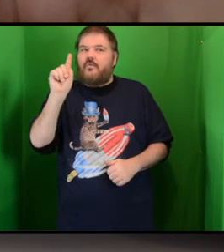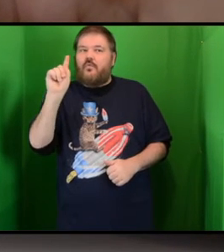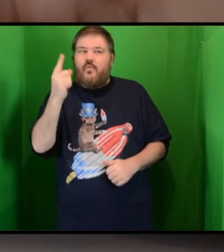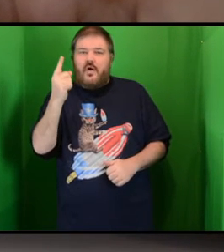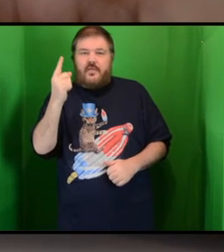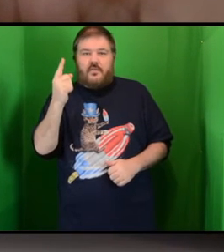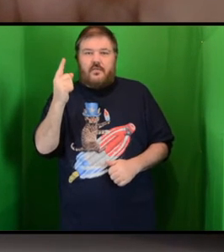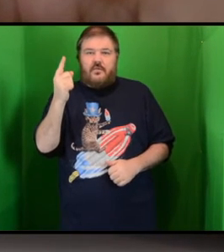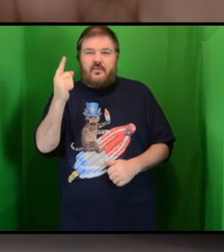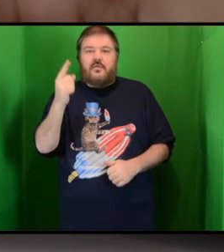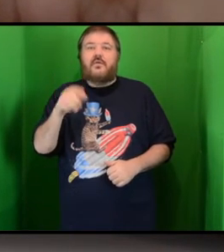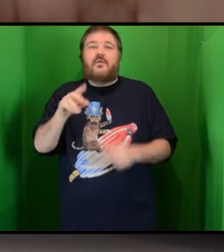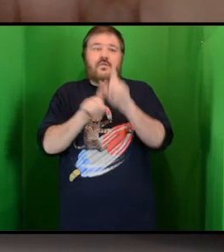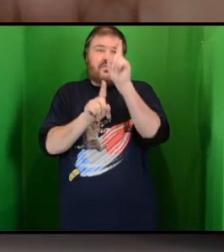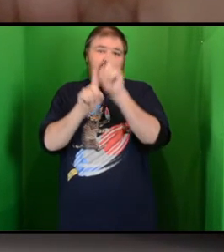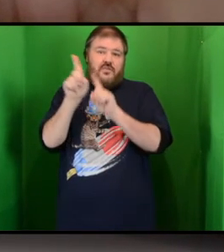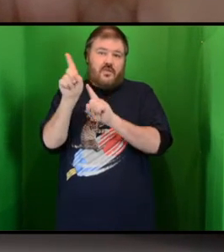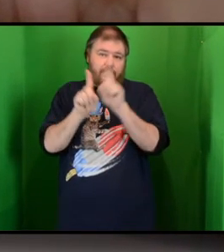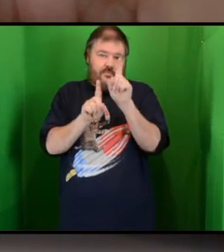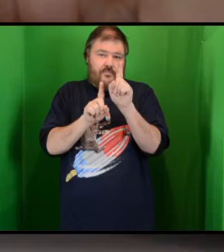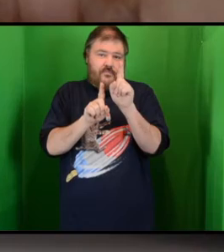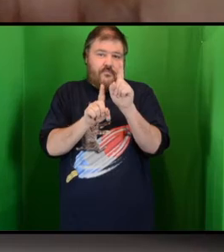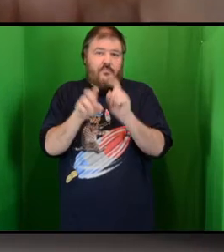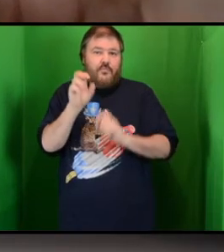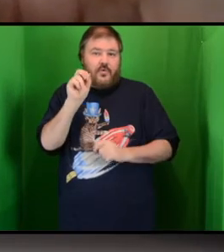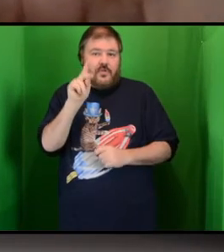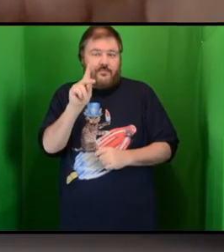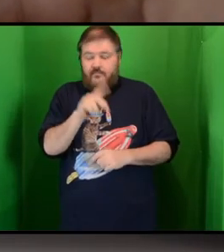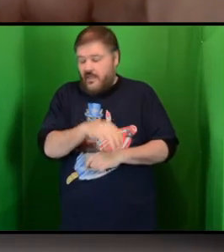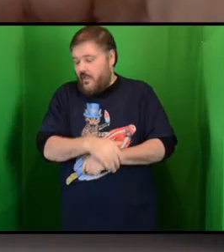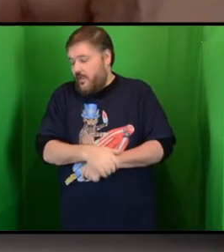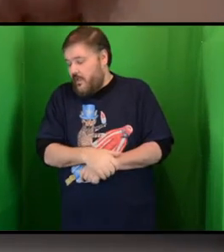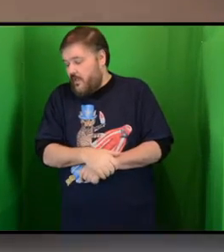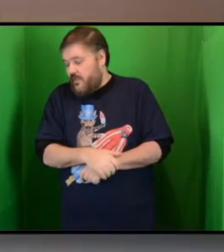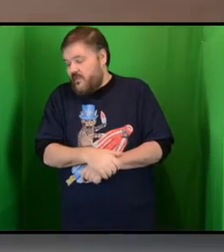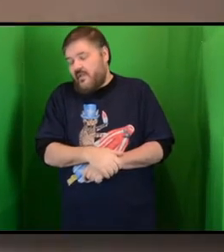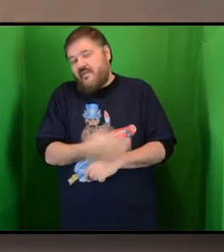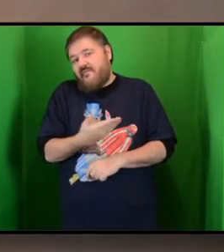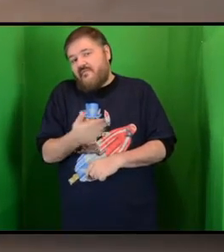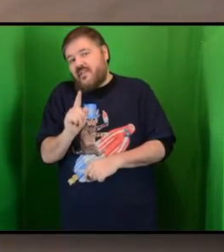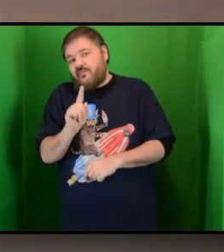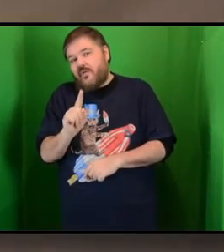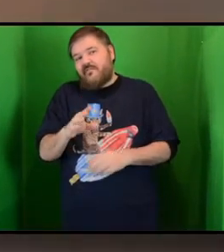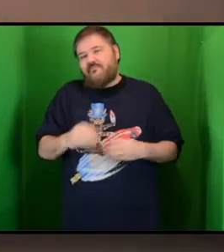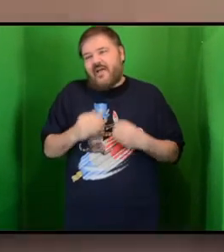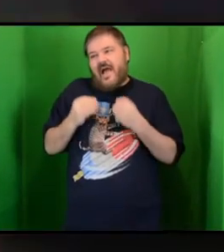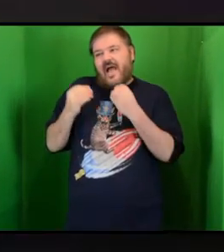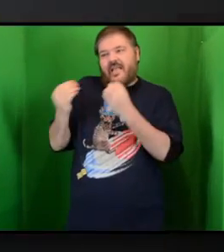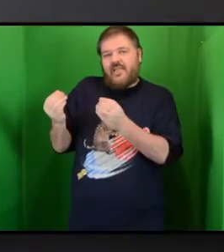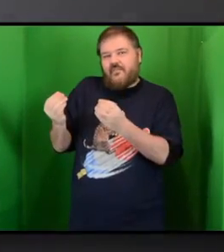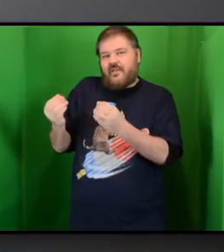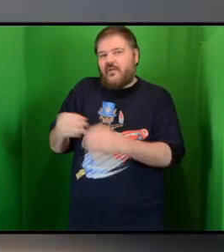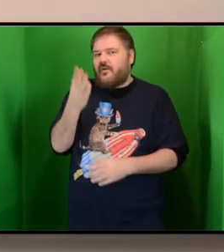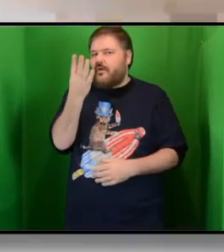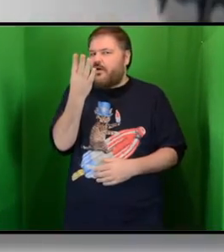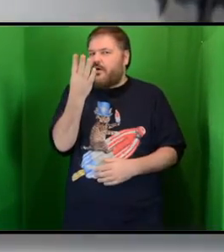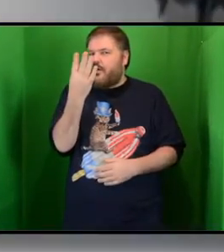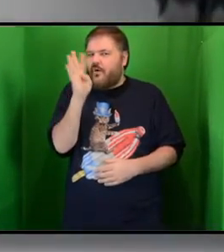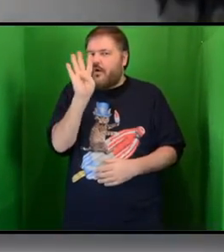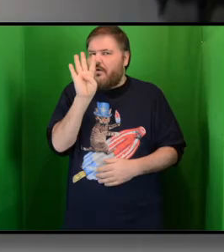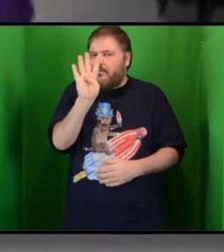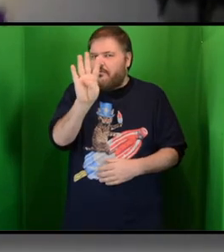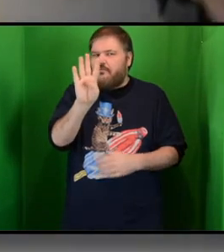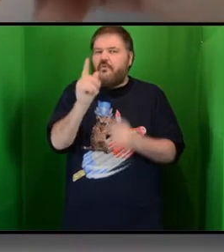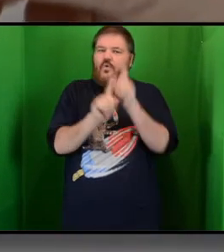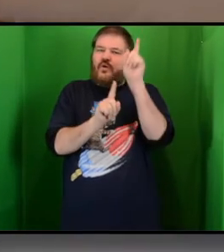they're fighting or whatever the case might be. I mean, let me give you an example. I'll bring in for a minute Ape-Face